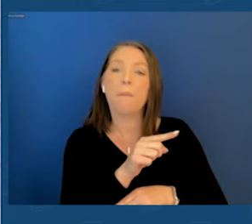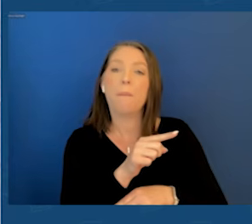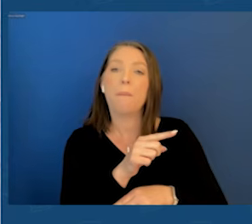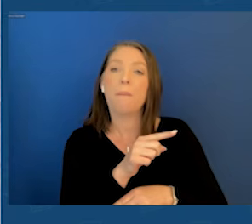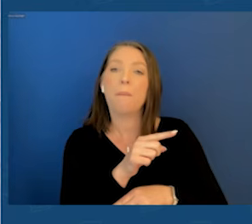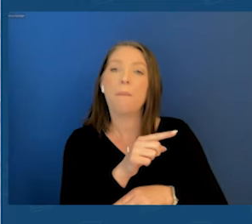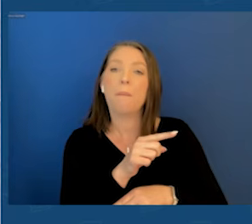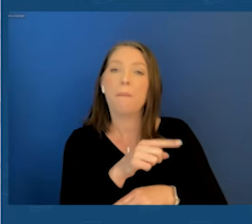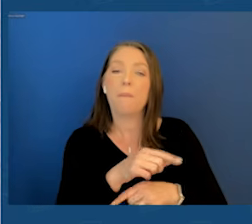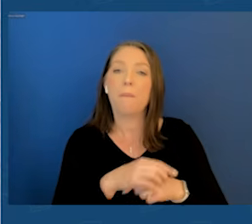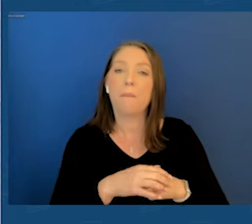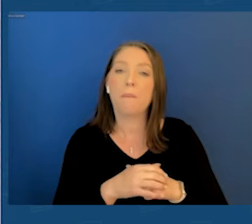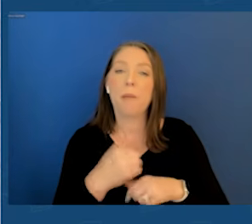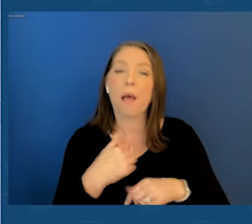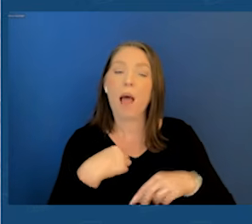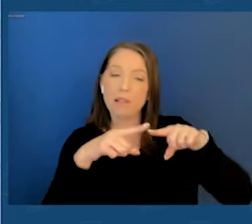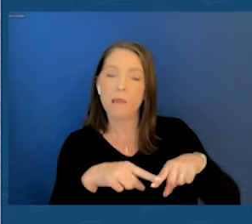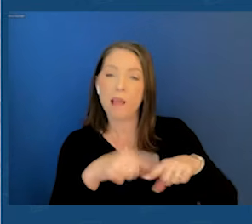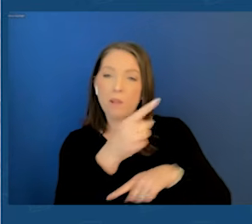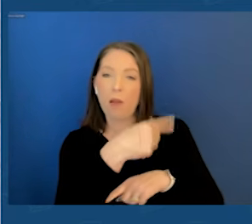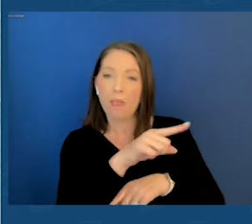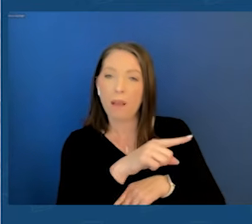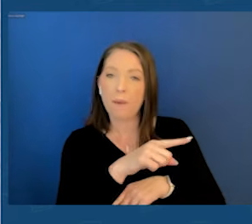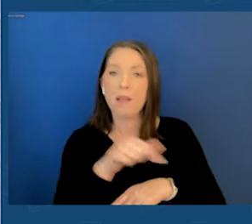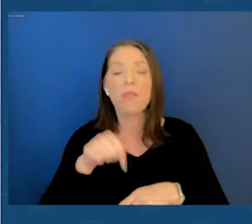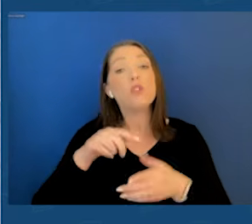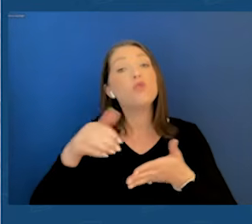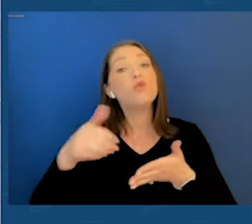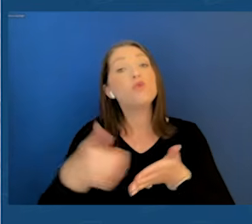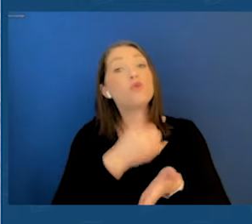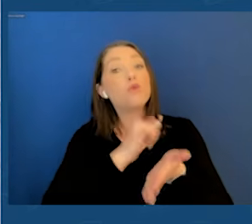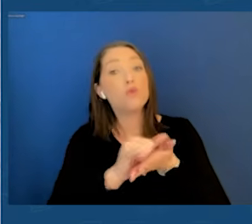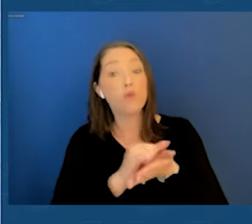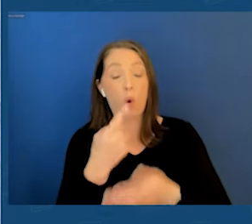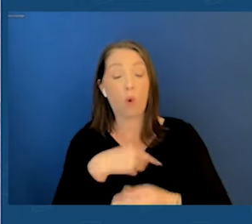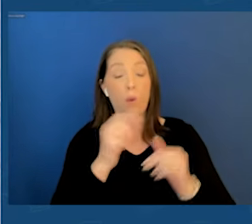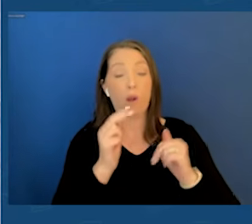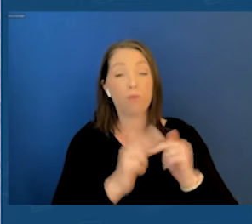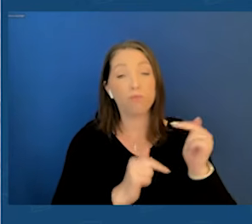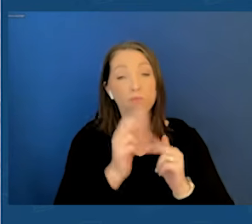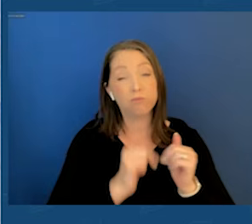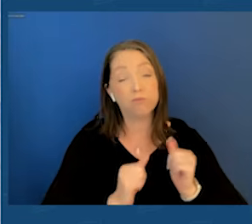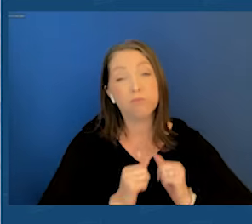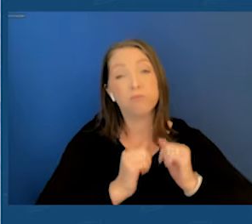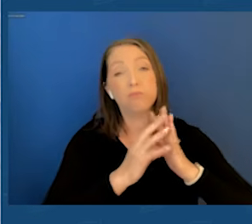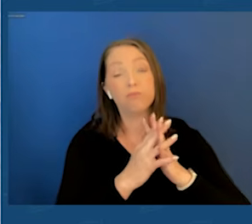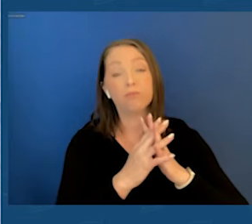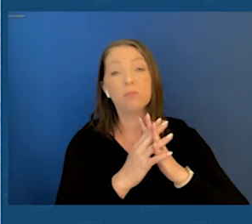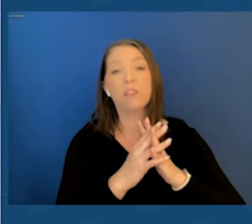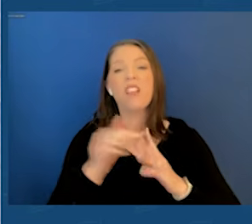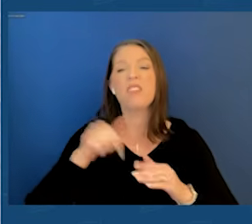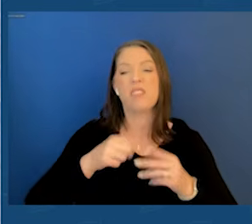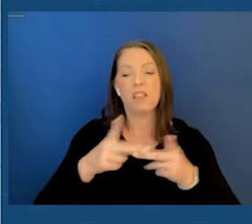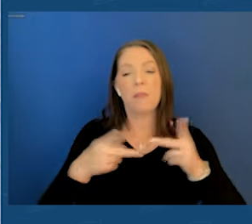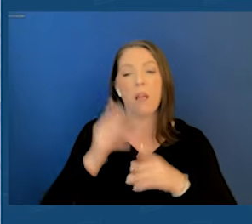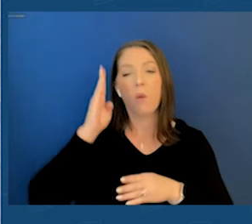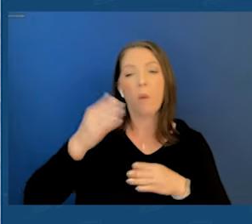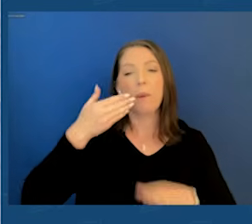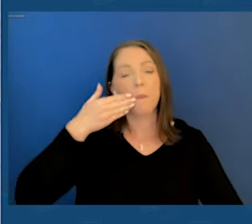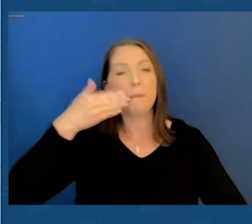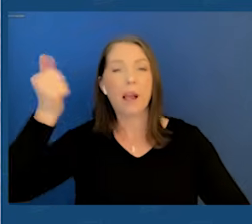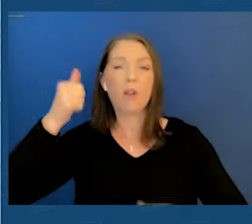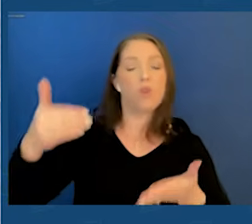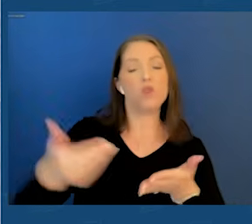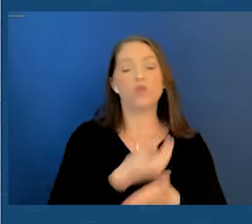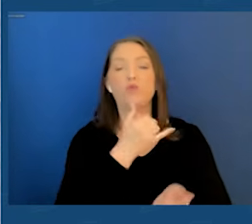new New York that we're building. A place that's going to be greater than it was before. The new New York, I can